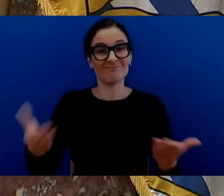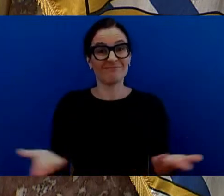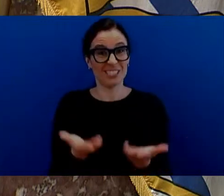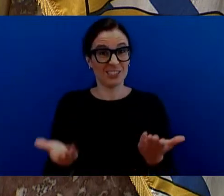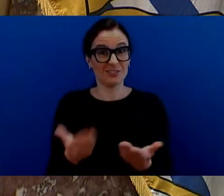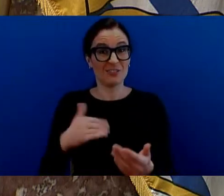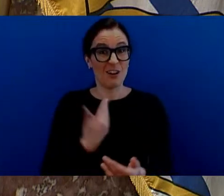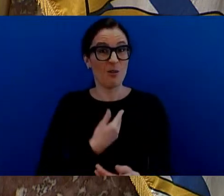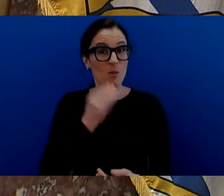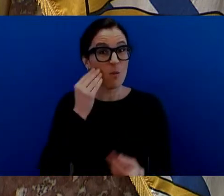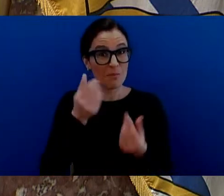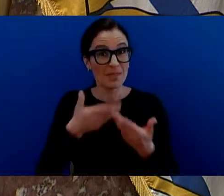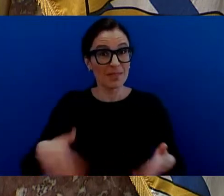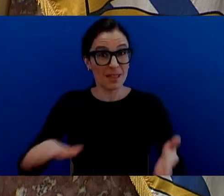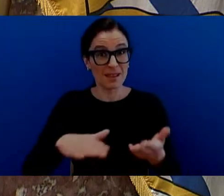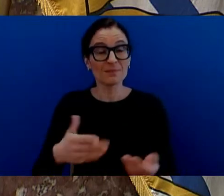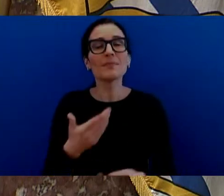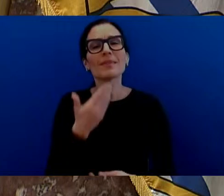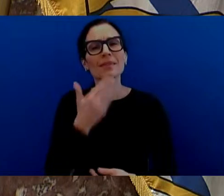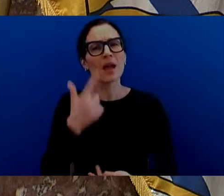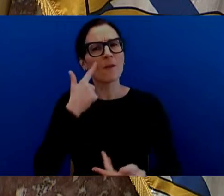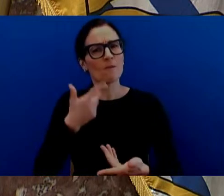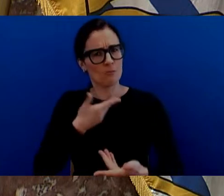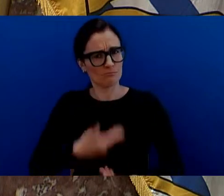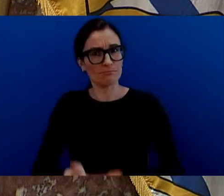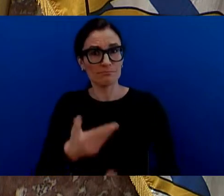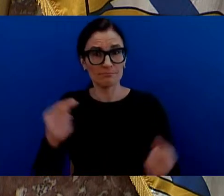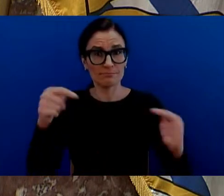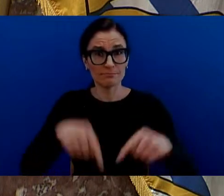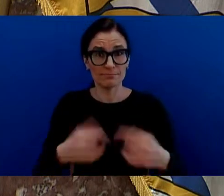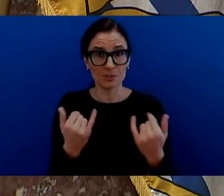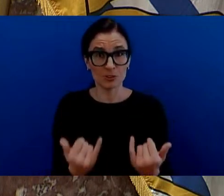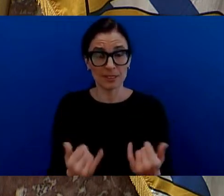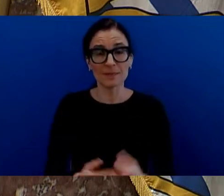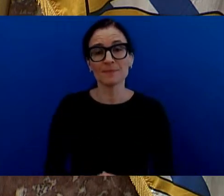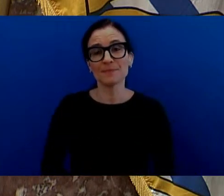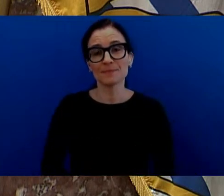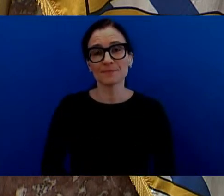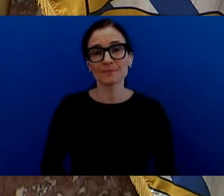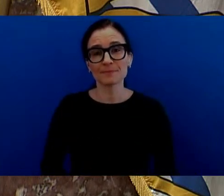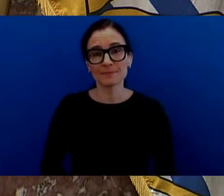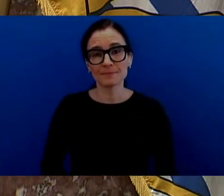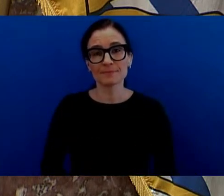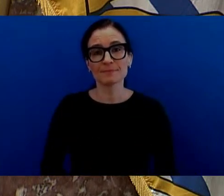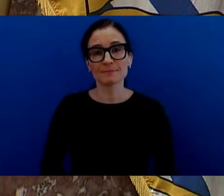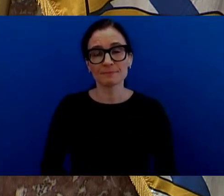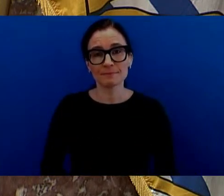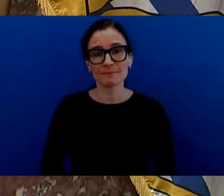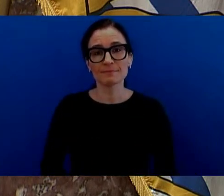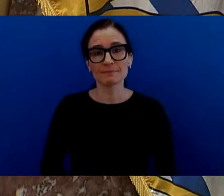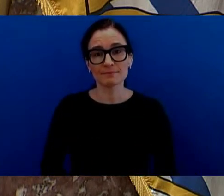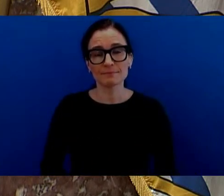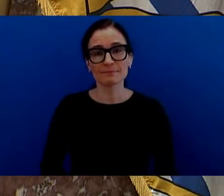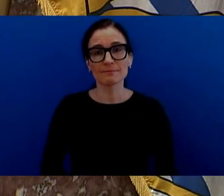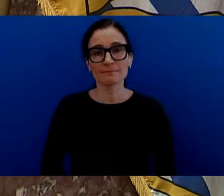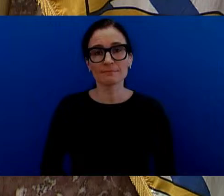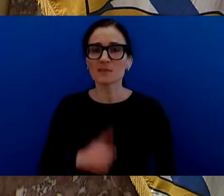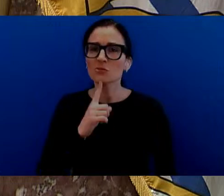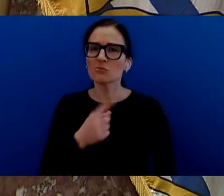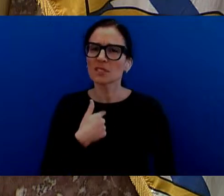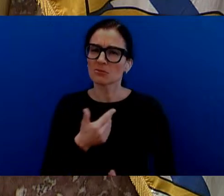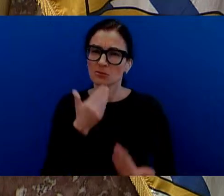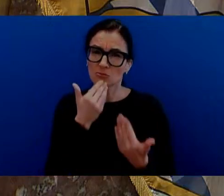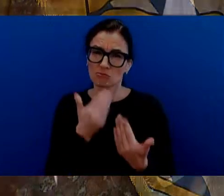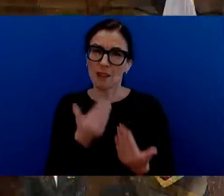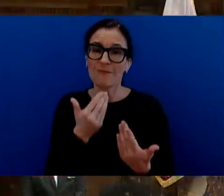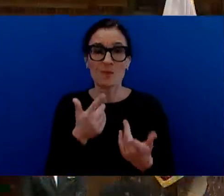Thank you for inviting me to the opening of the first session of the 43rd Parliament of British Columbia. We